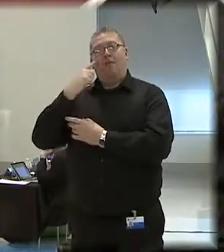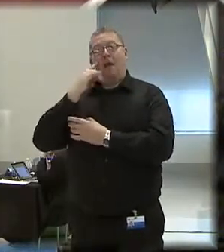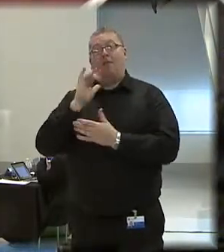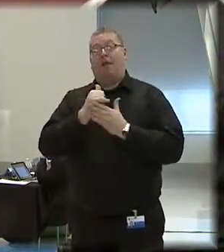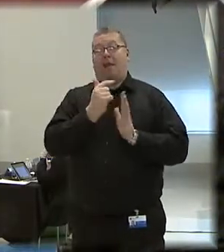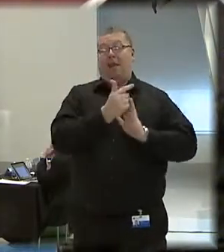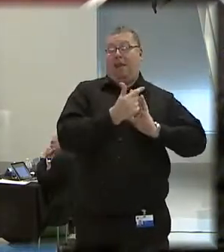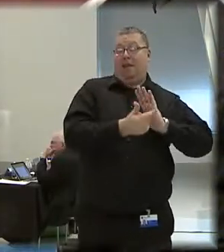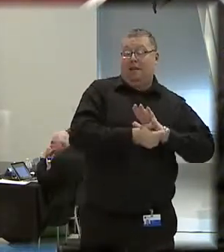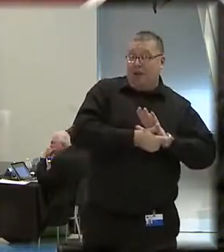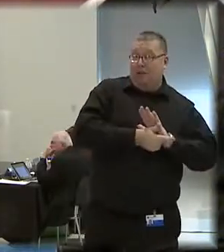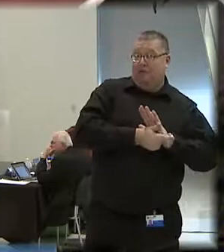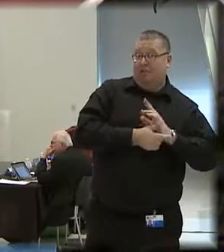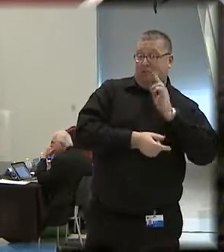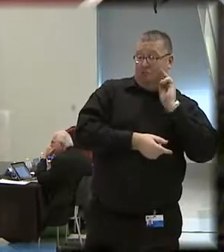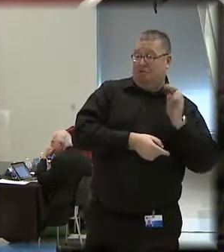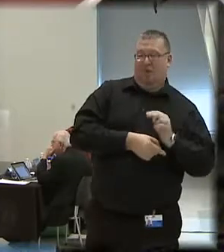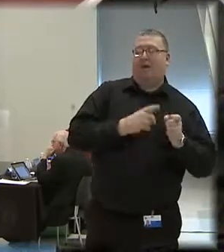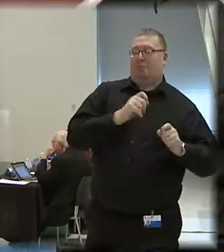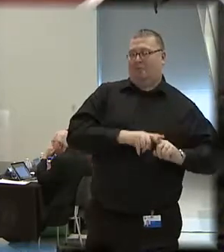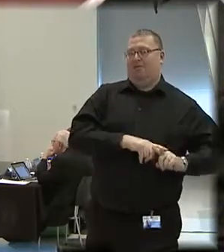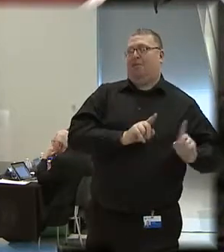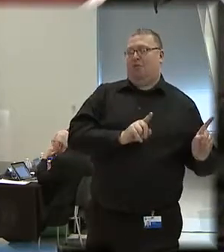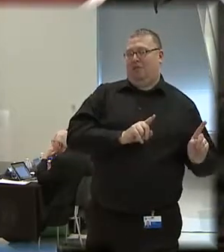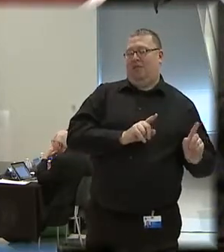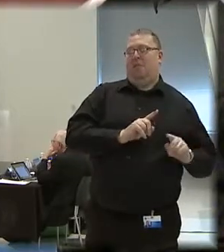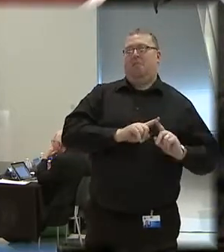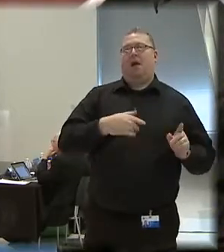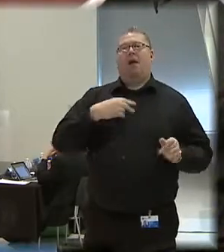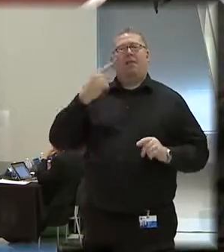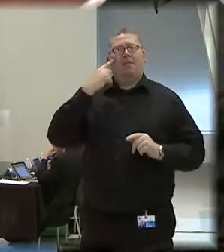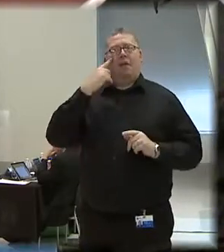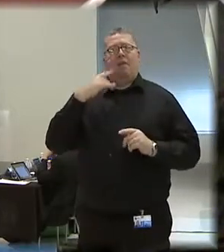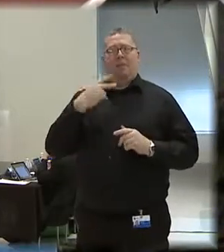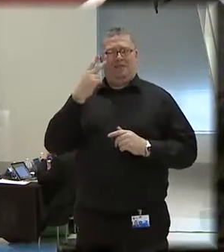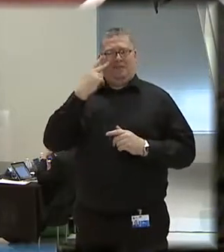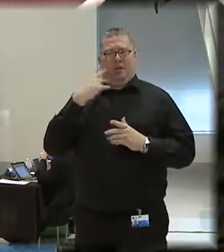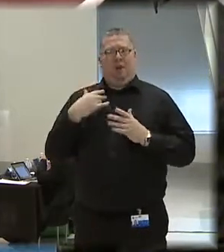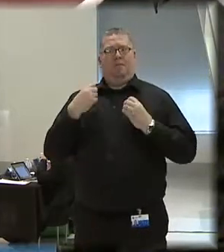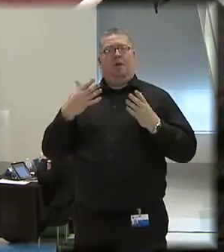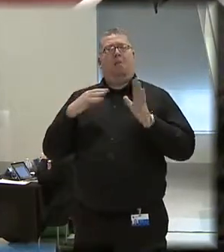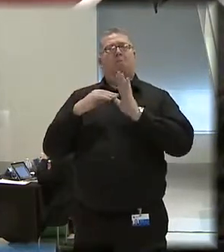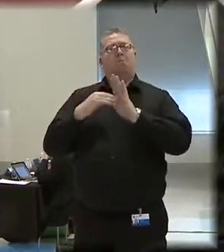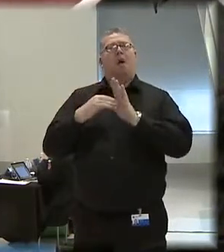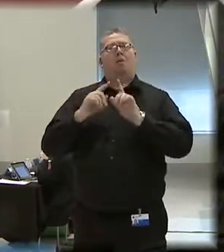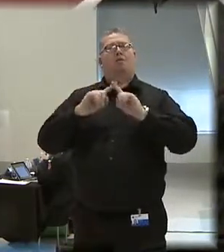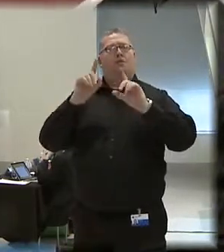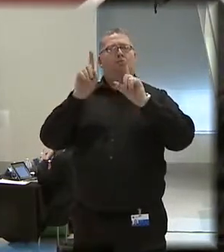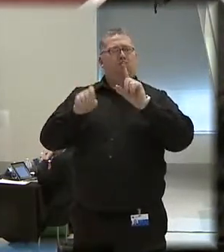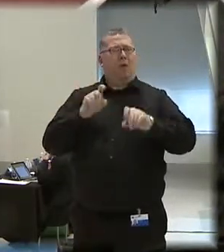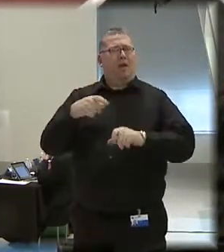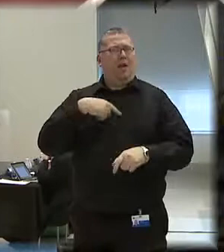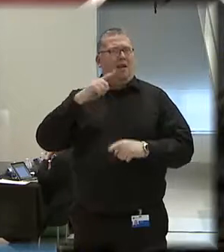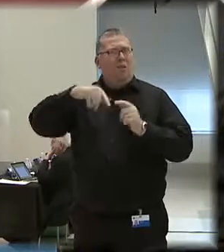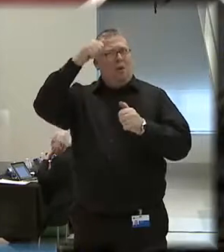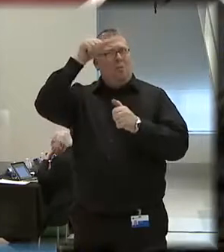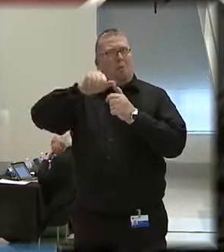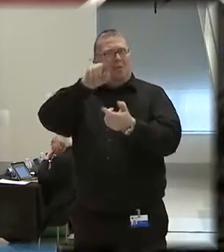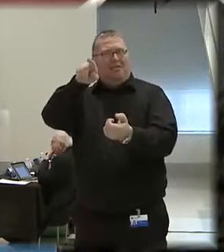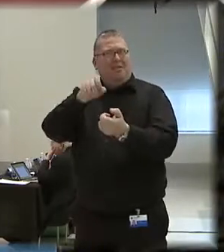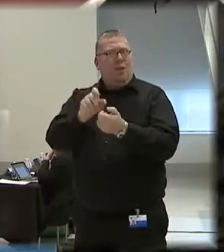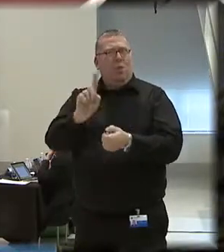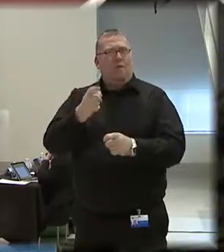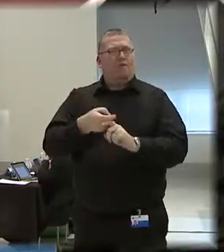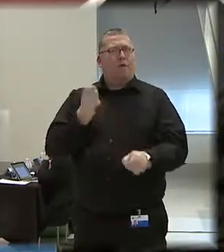is aimed a little different, but they're just a whole, I mean, I've seen the model questions, and I don't remember where they're from, but they